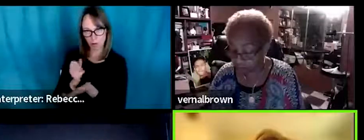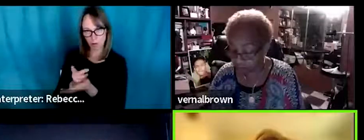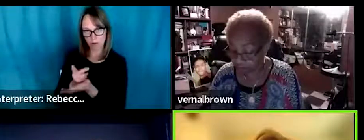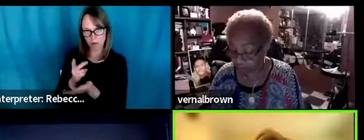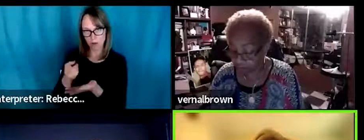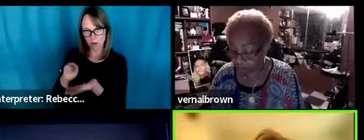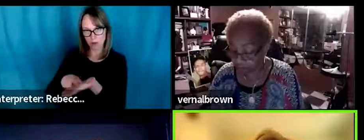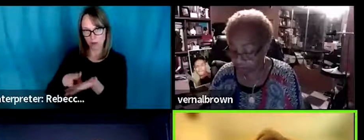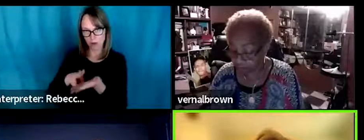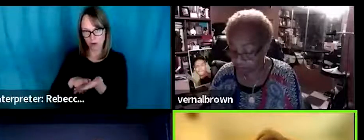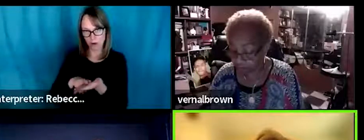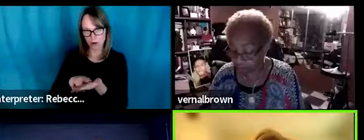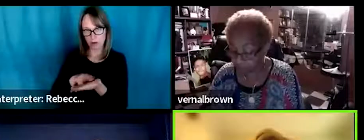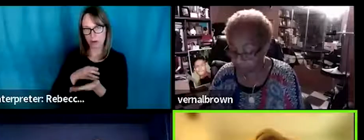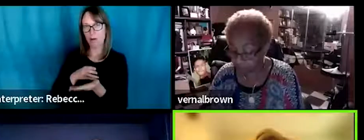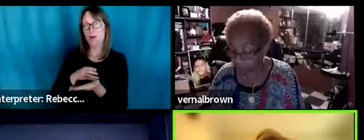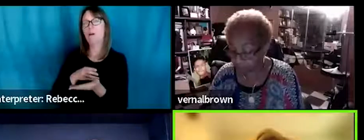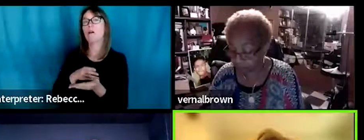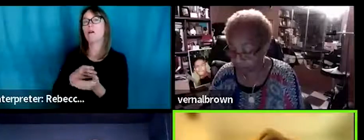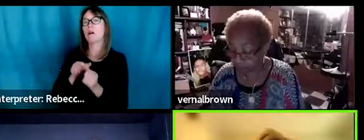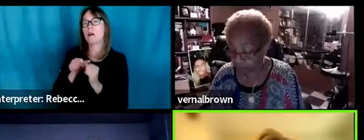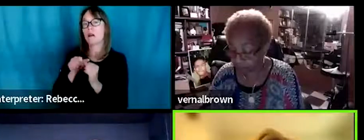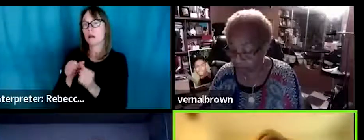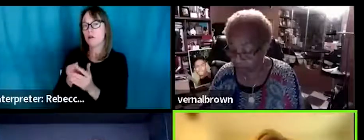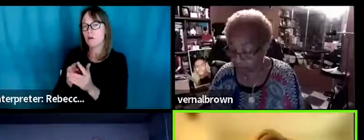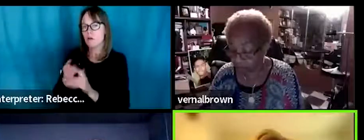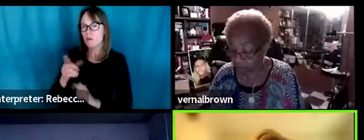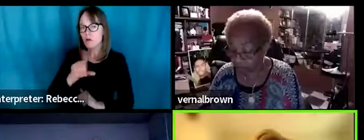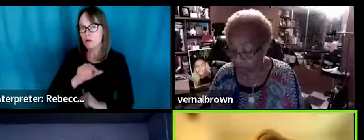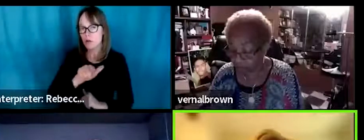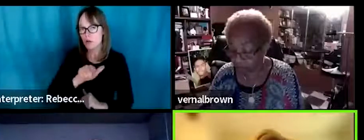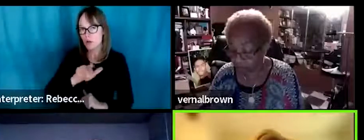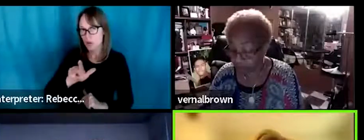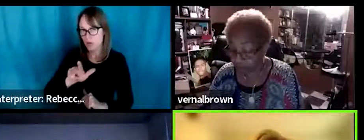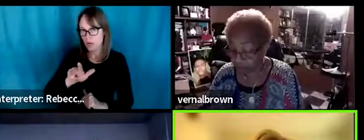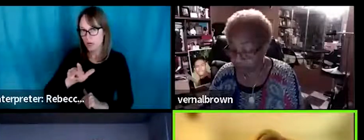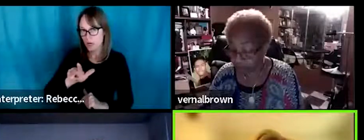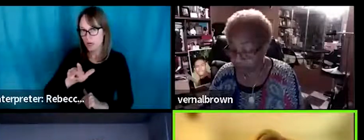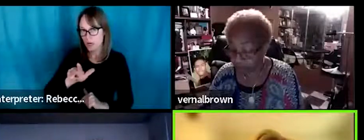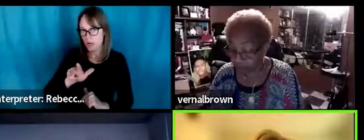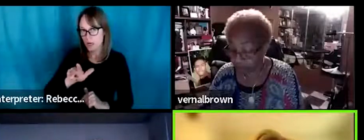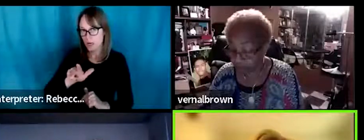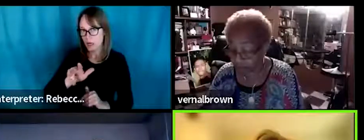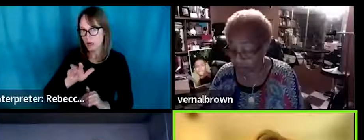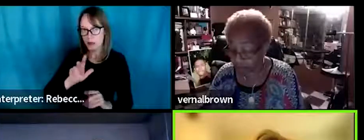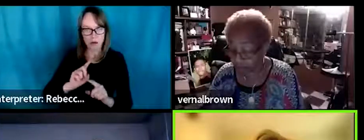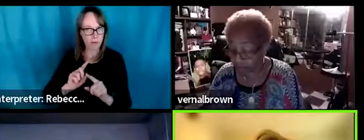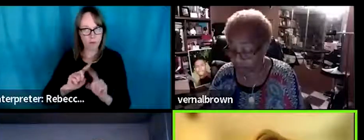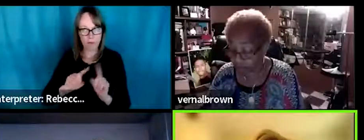2023 with a possible extension, but we're not approving the actual budget for the